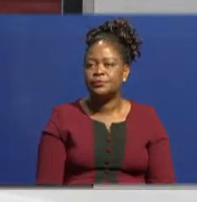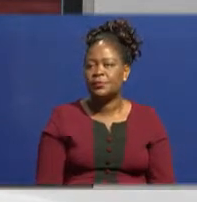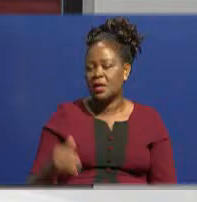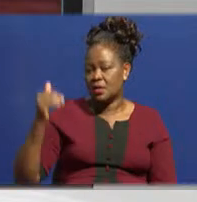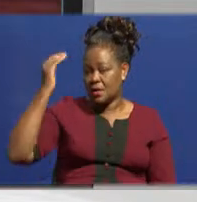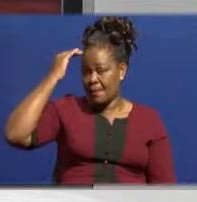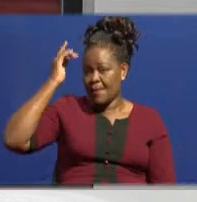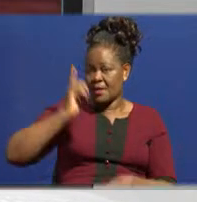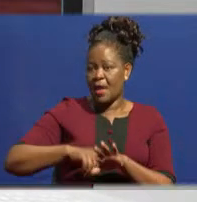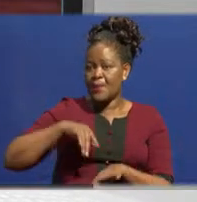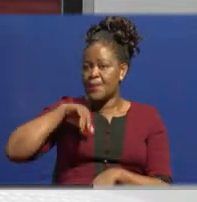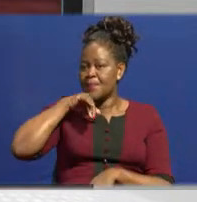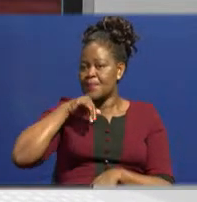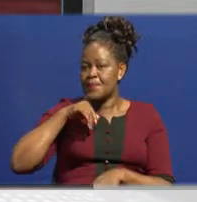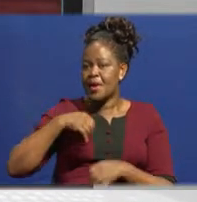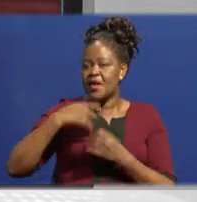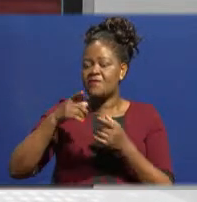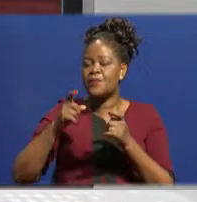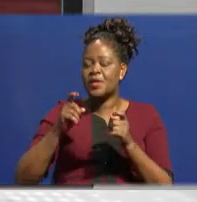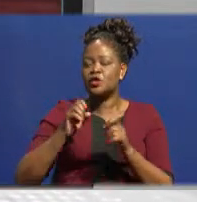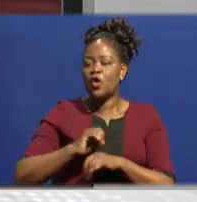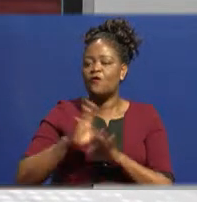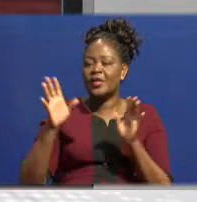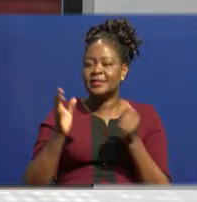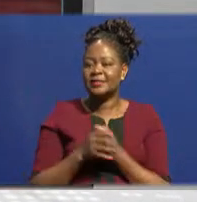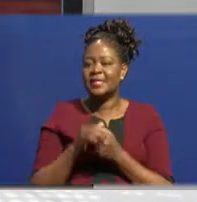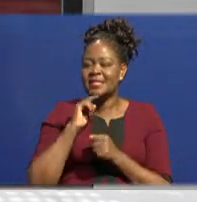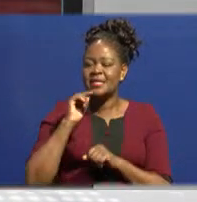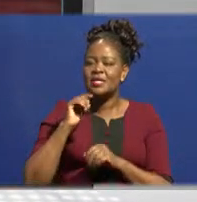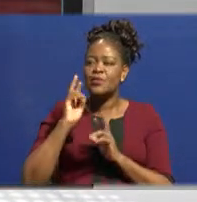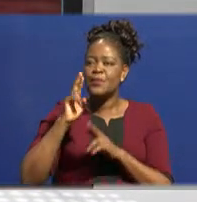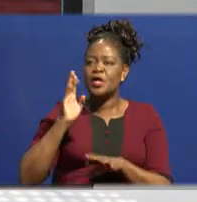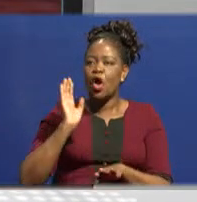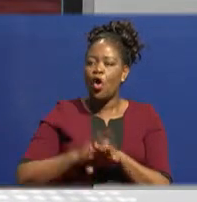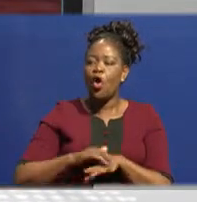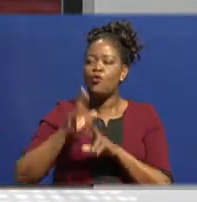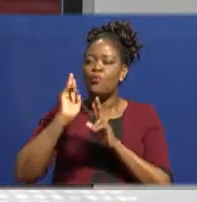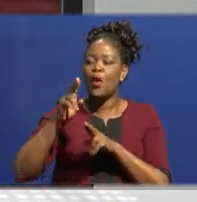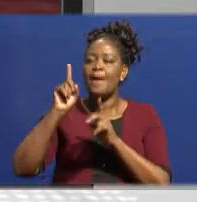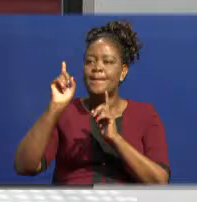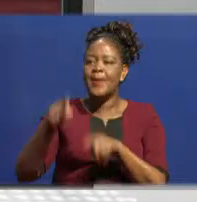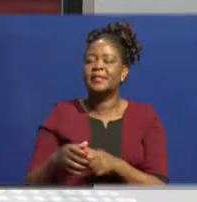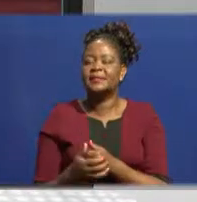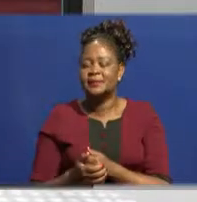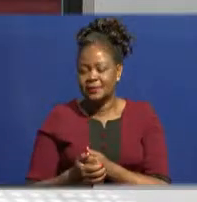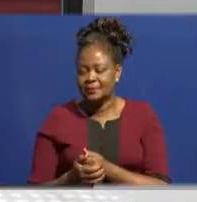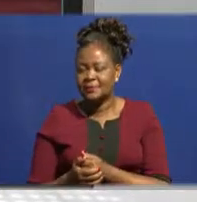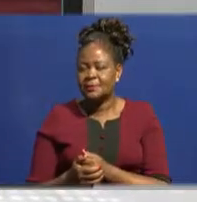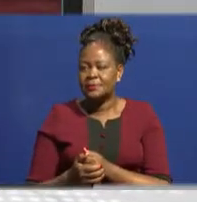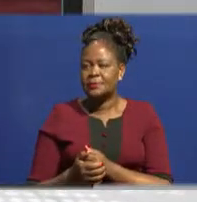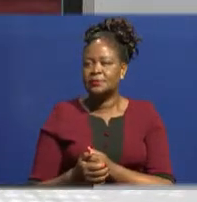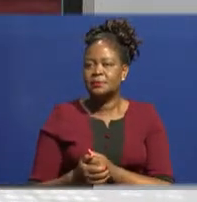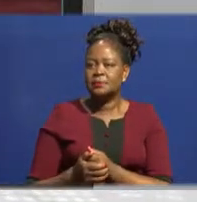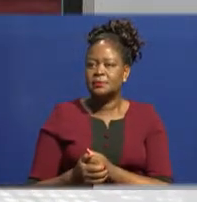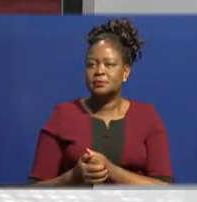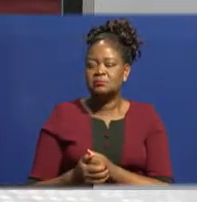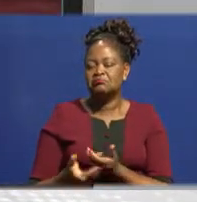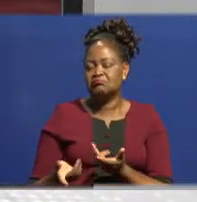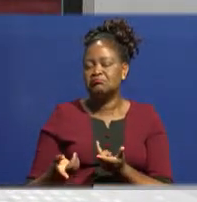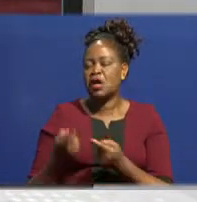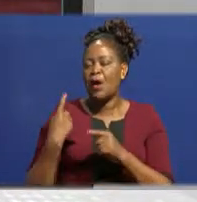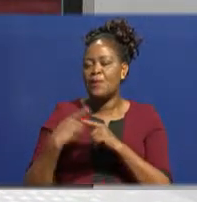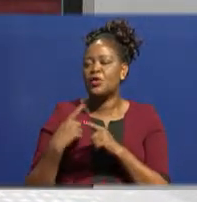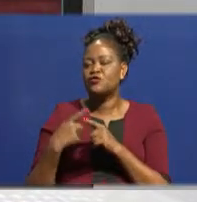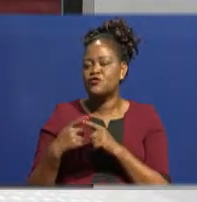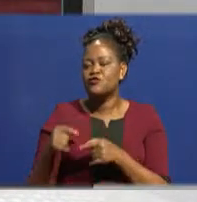when he gave his press conference, he said this report is a good report. It marks a step in a positive direction for